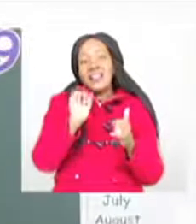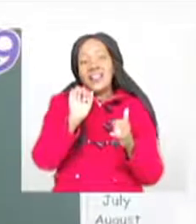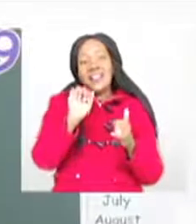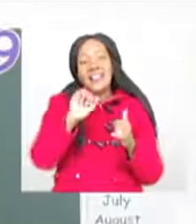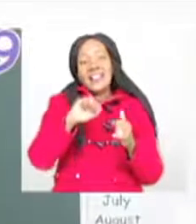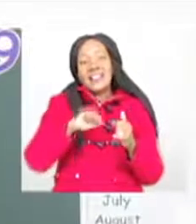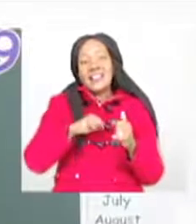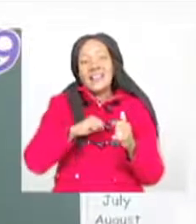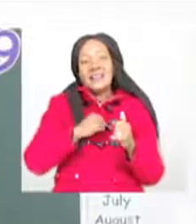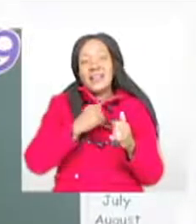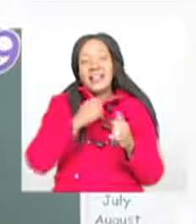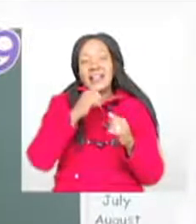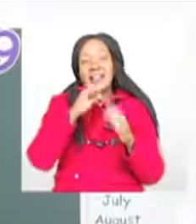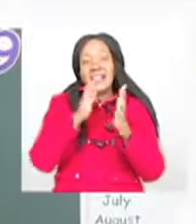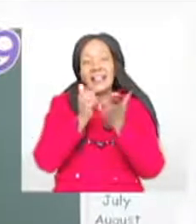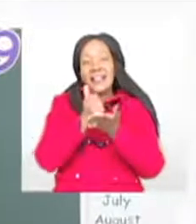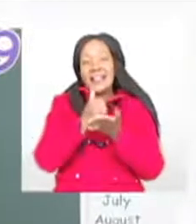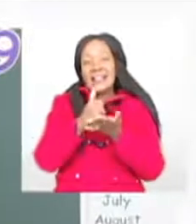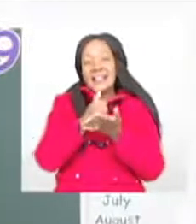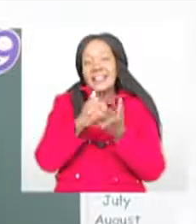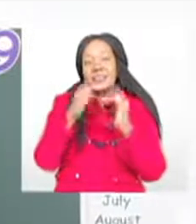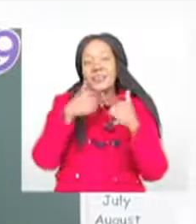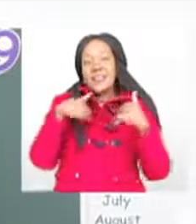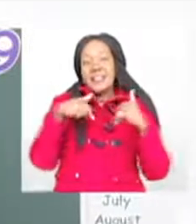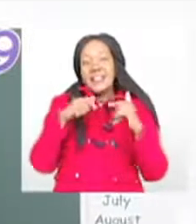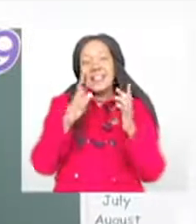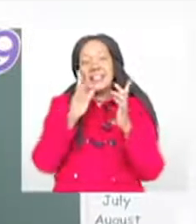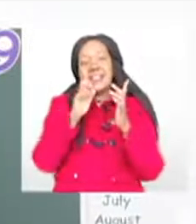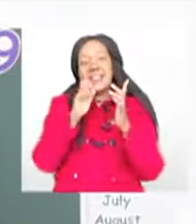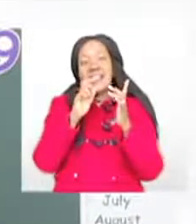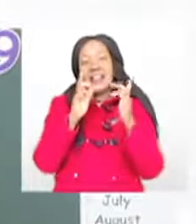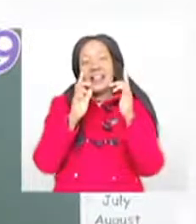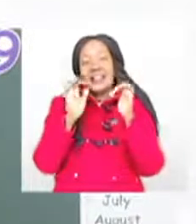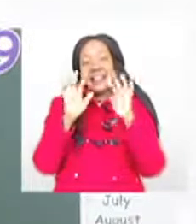your hands and mine are clean. We have